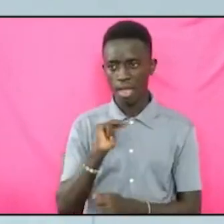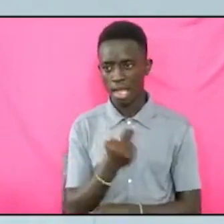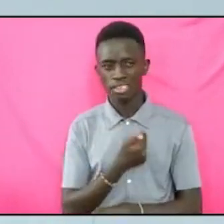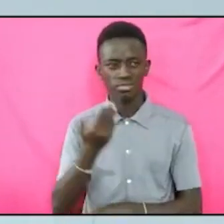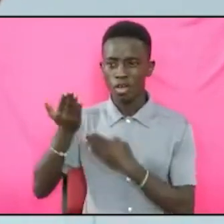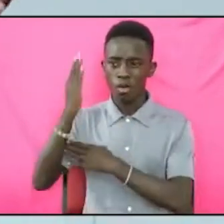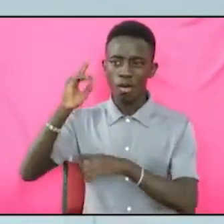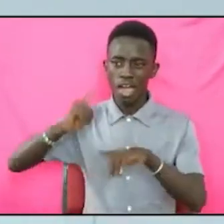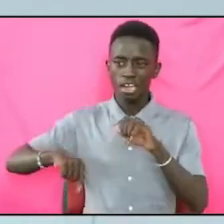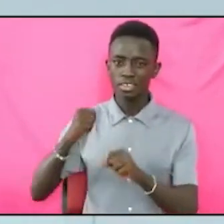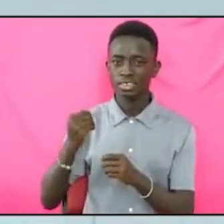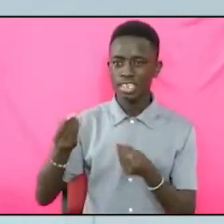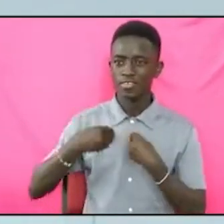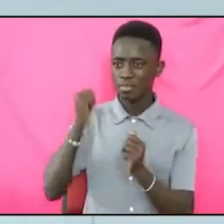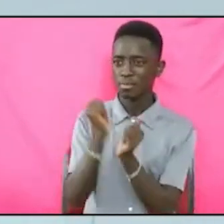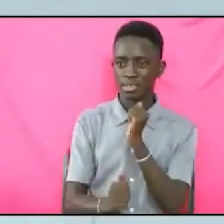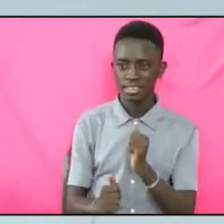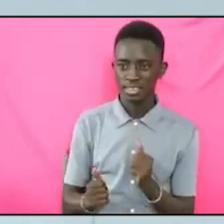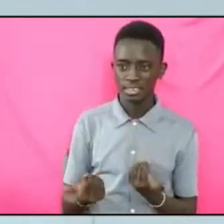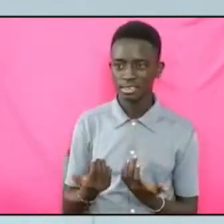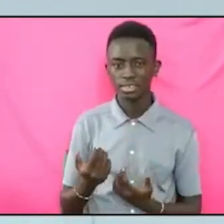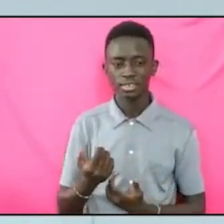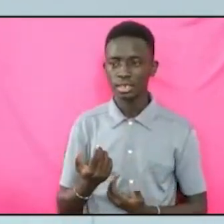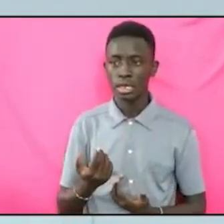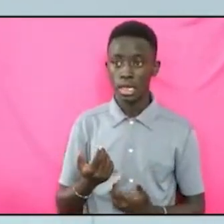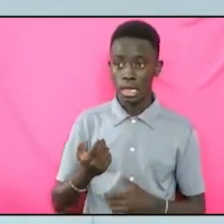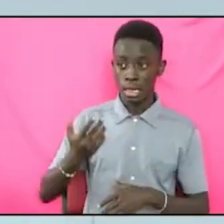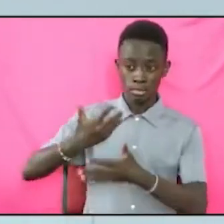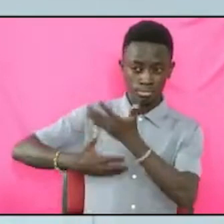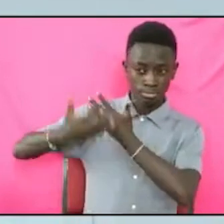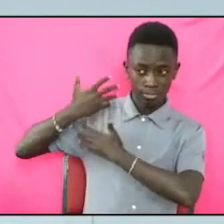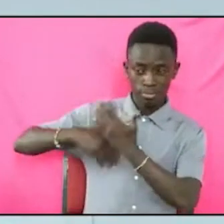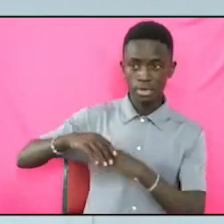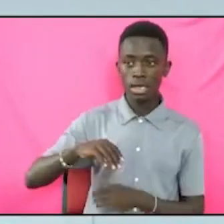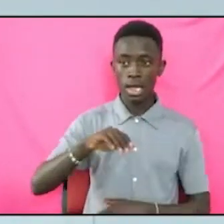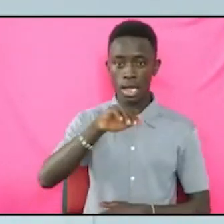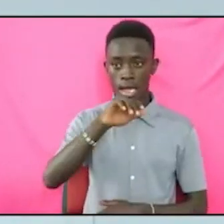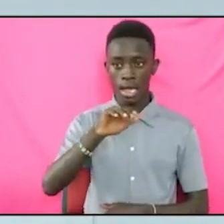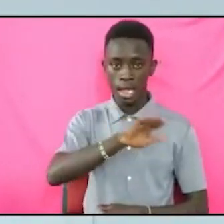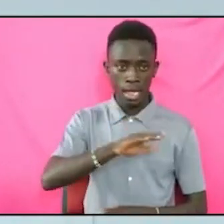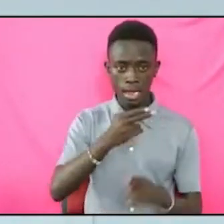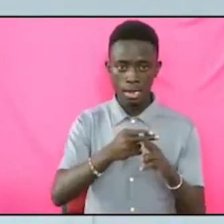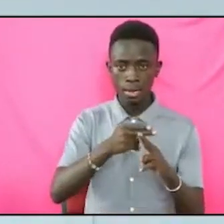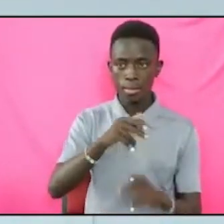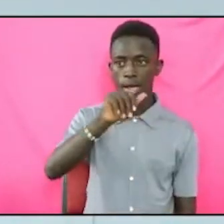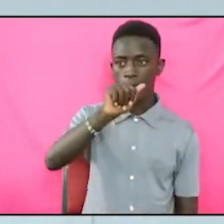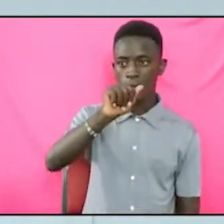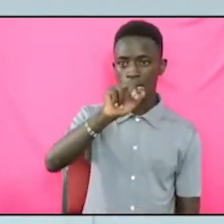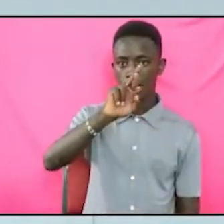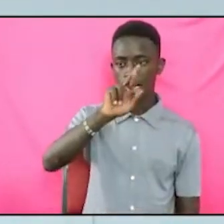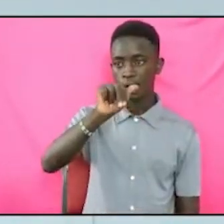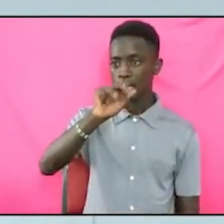On the other part, Aram, which is the modern-day Syria, was located in the northeastern part